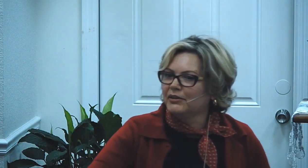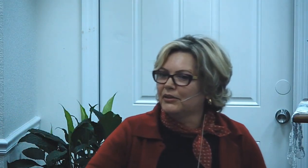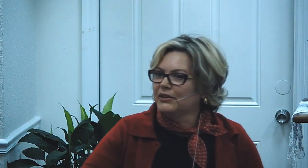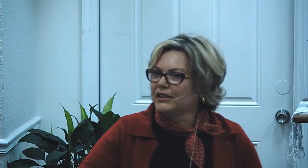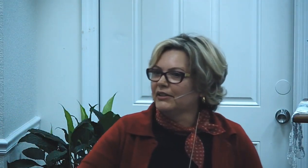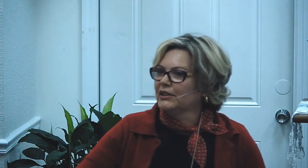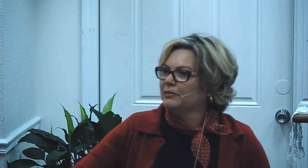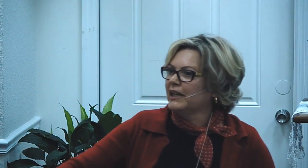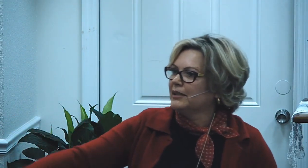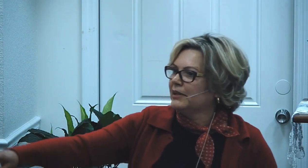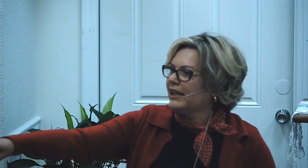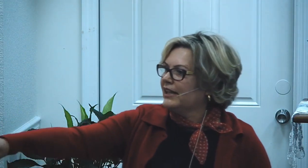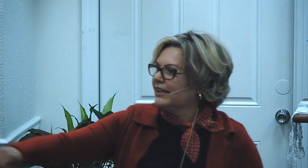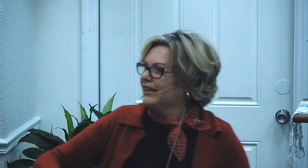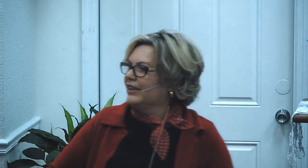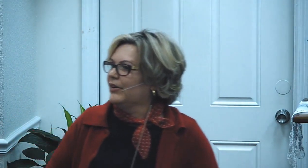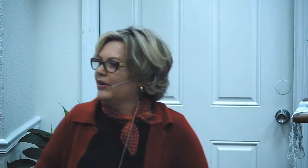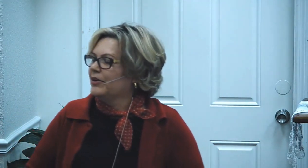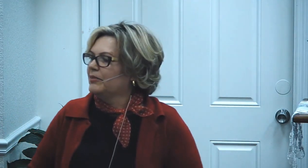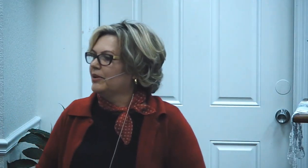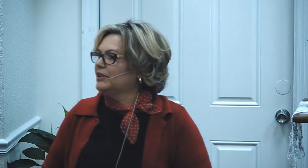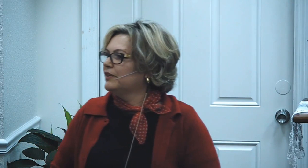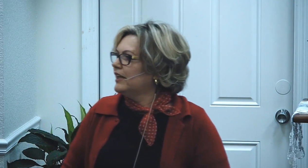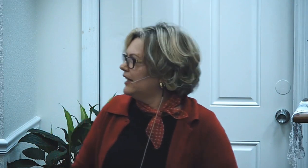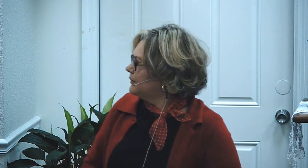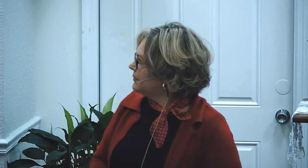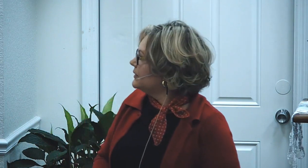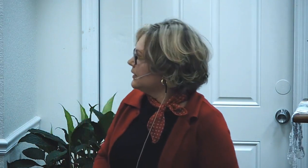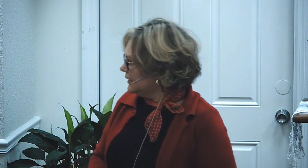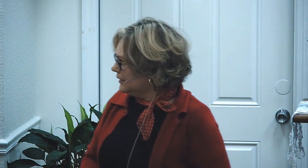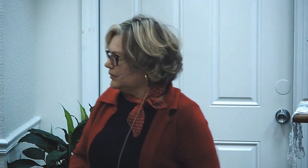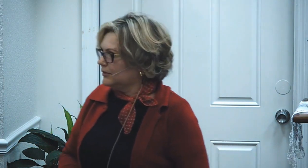Give me the microphone, please, Nicholas. Give it to her.